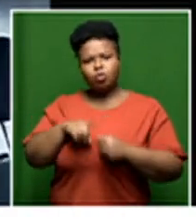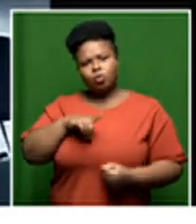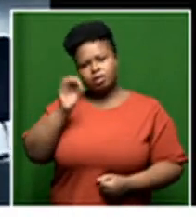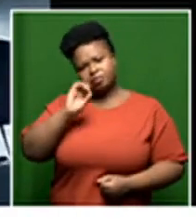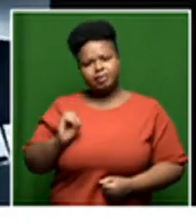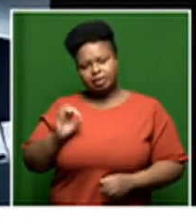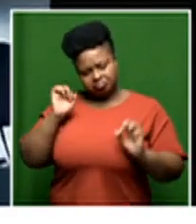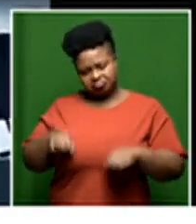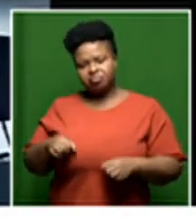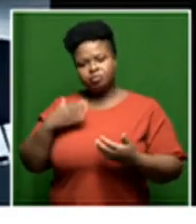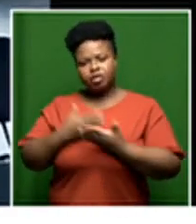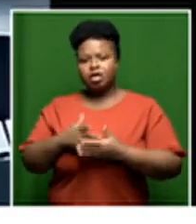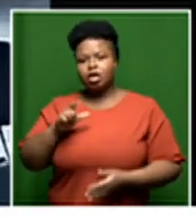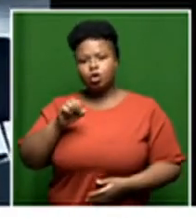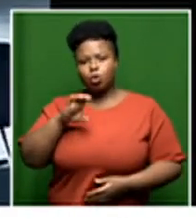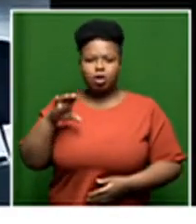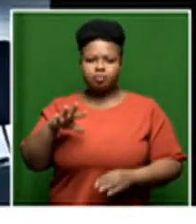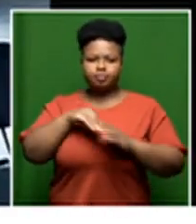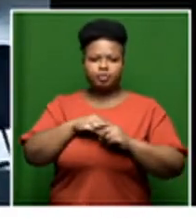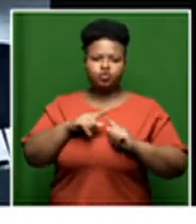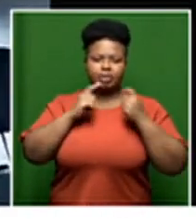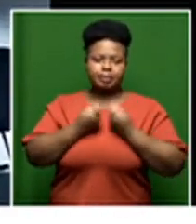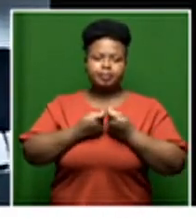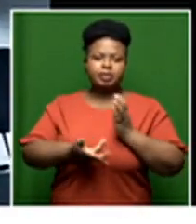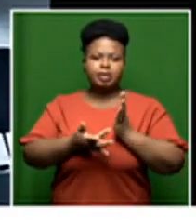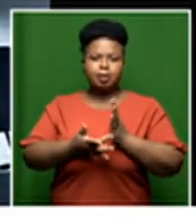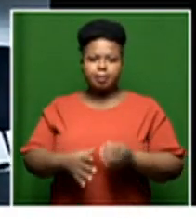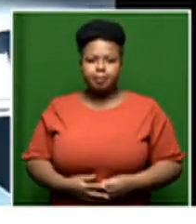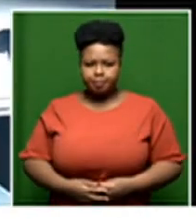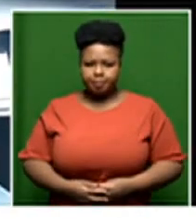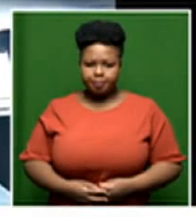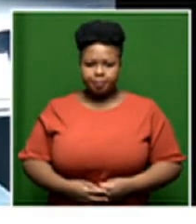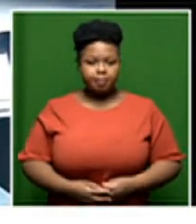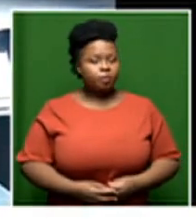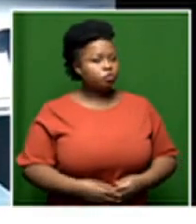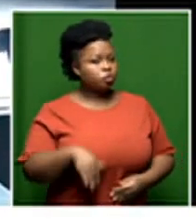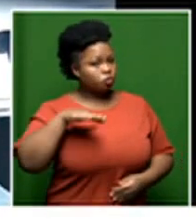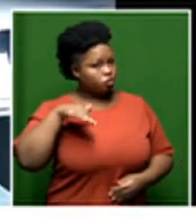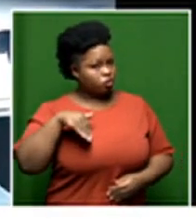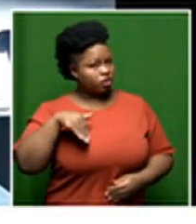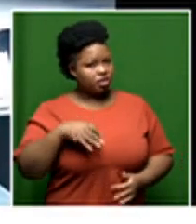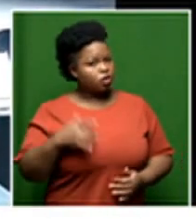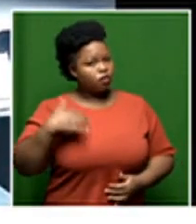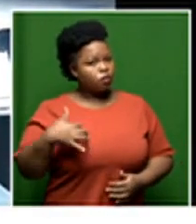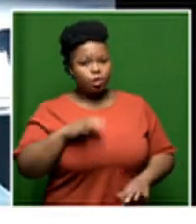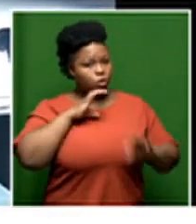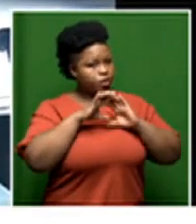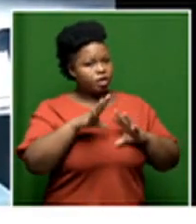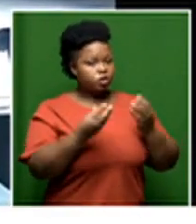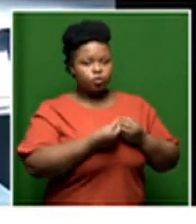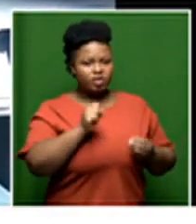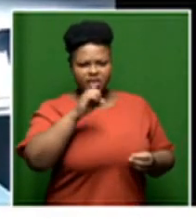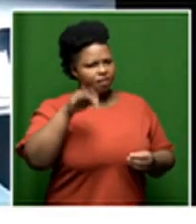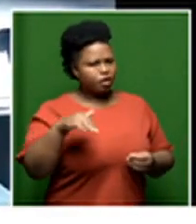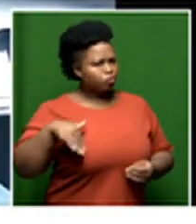go-ahead to have Luc Eymael forming part of our technical team. Okay, so you haven't yet received a formal communication